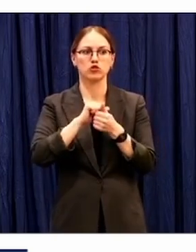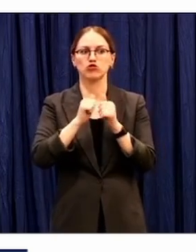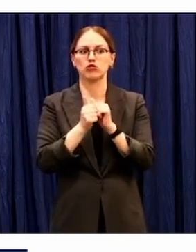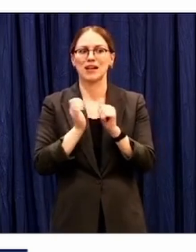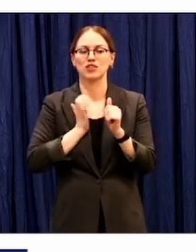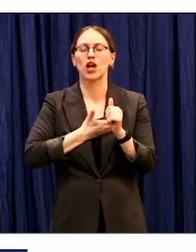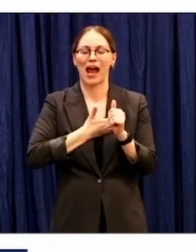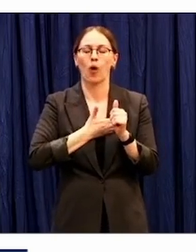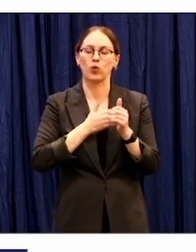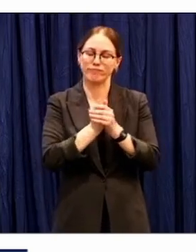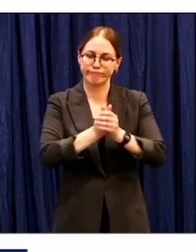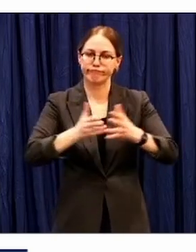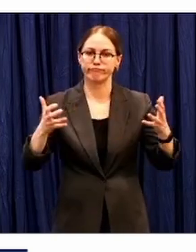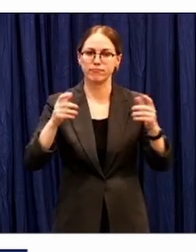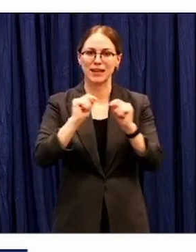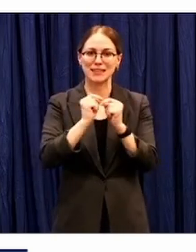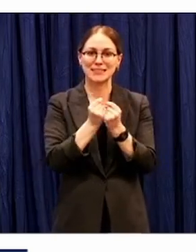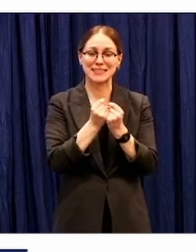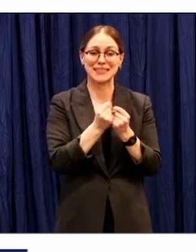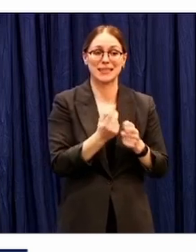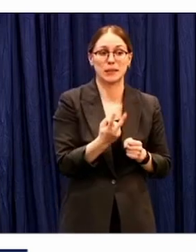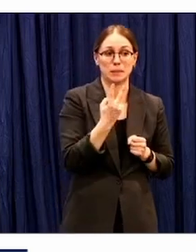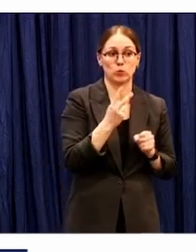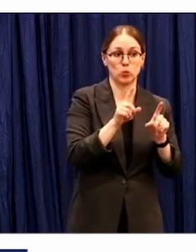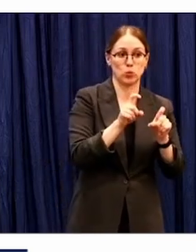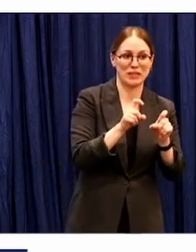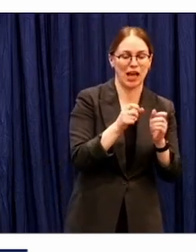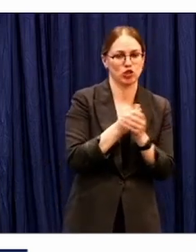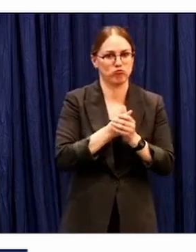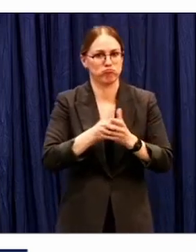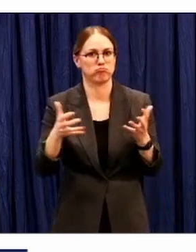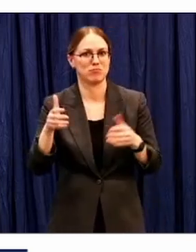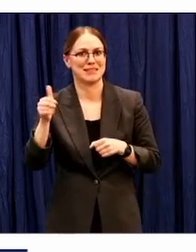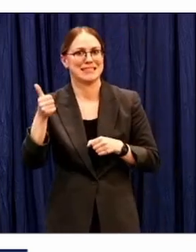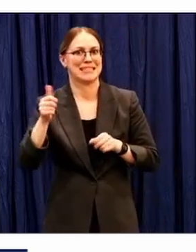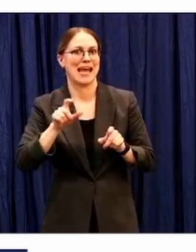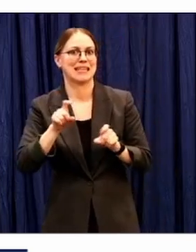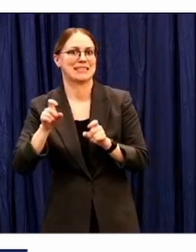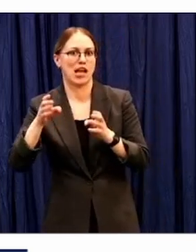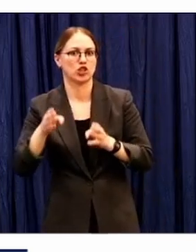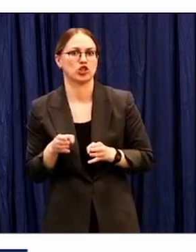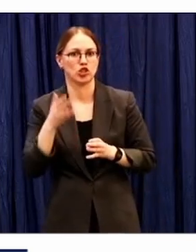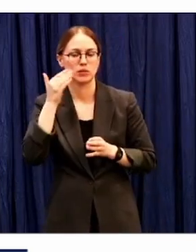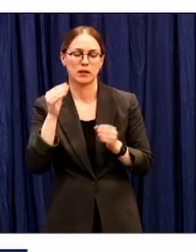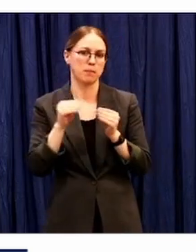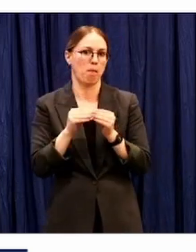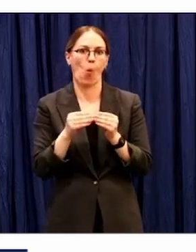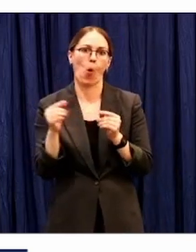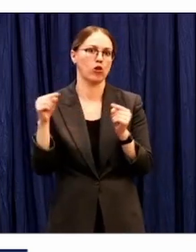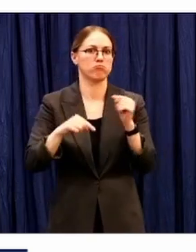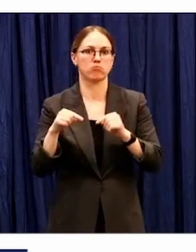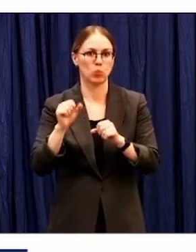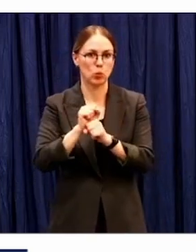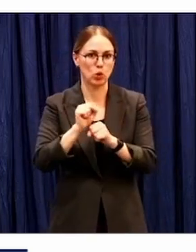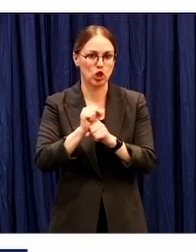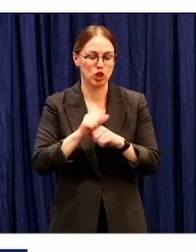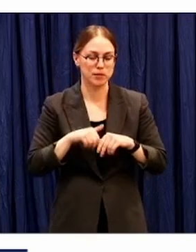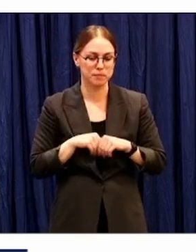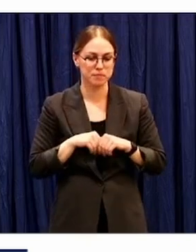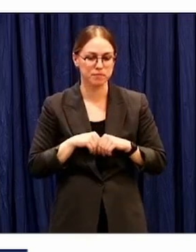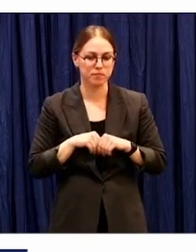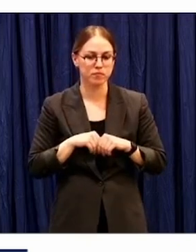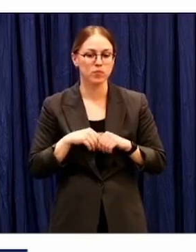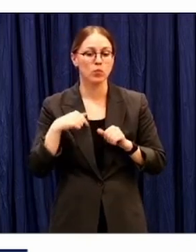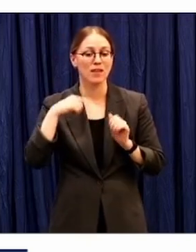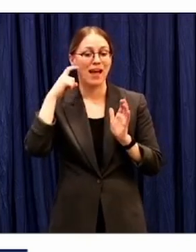10 testers in order to accommodate for this influx of work that we saw coming at us. We identified and prioritized systems